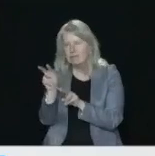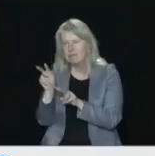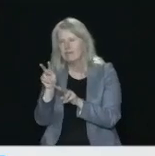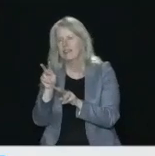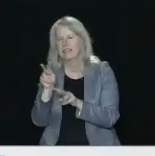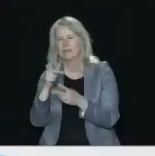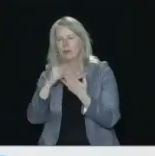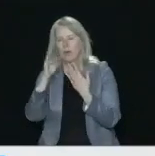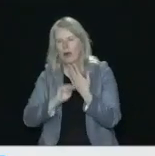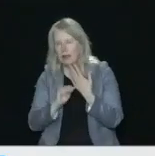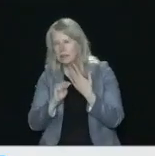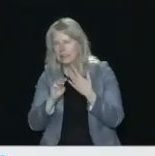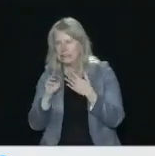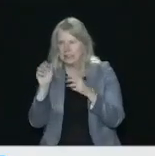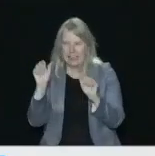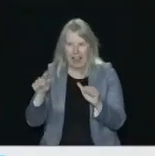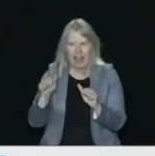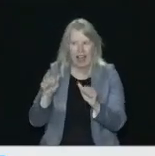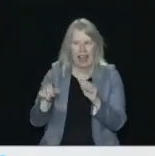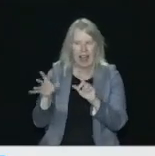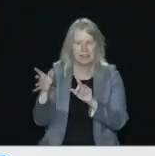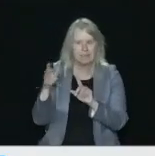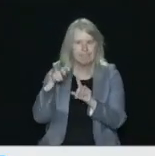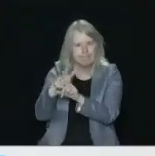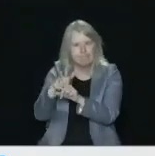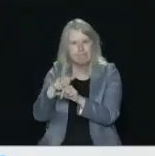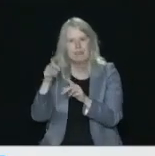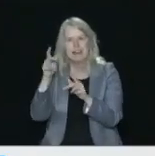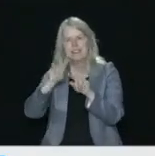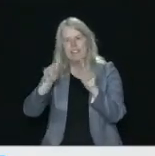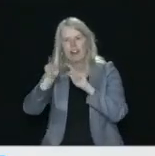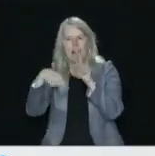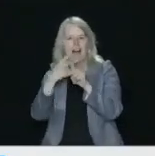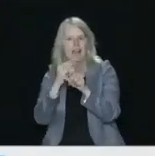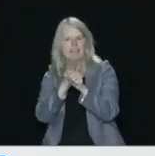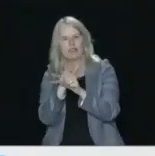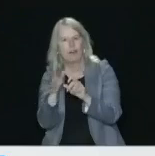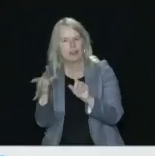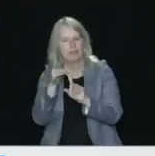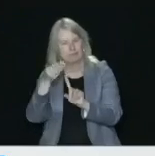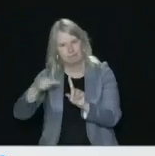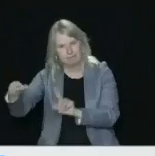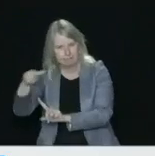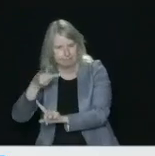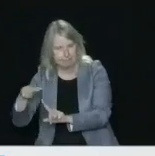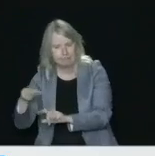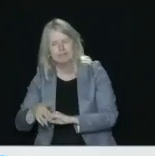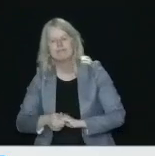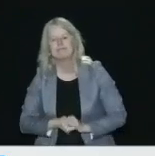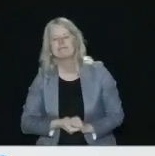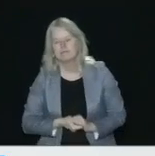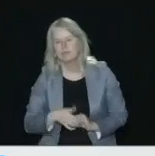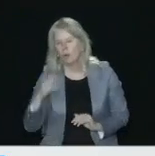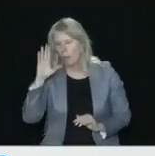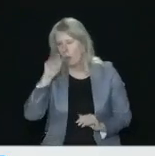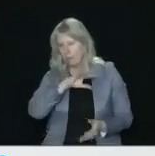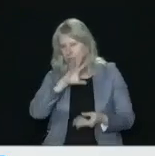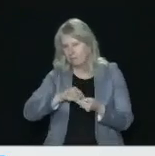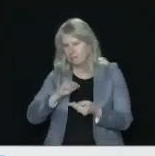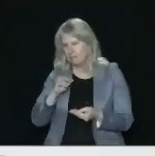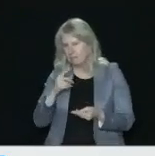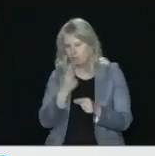we experience a heightened level of activity. We are, as Dr. New